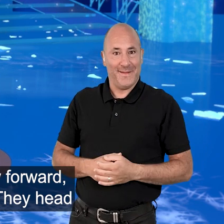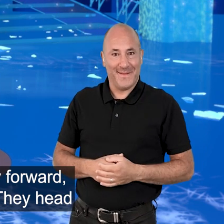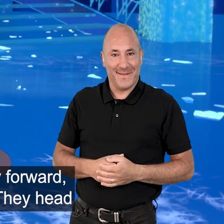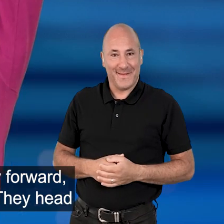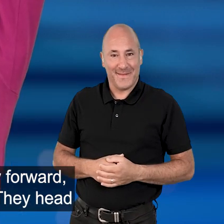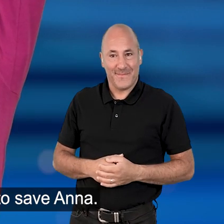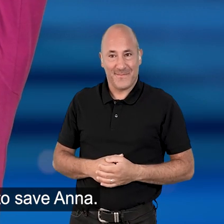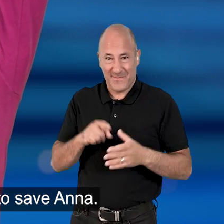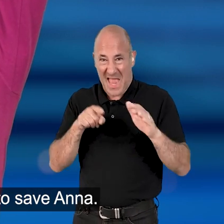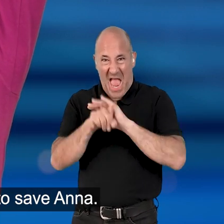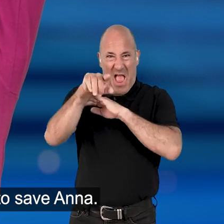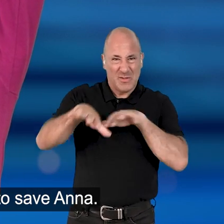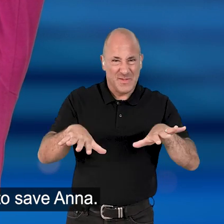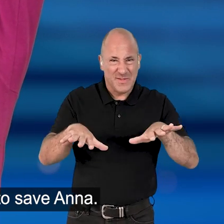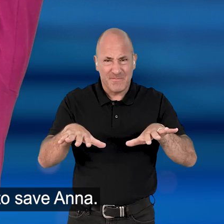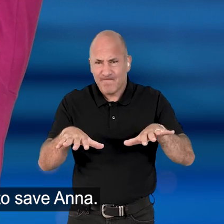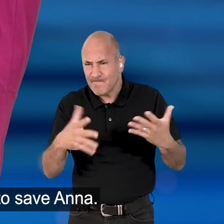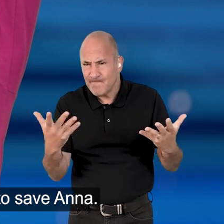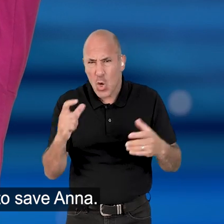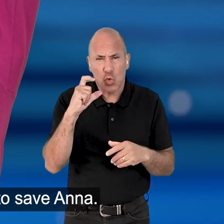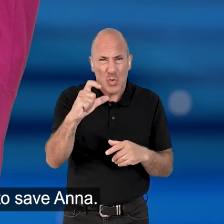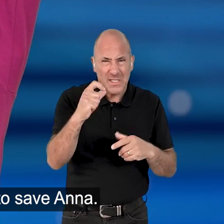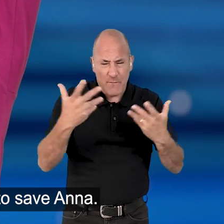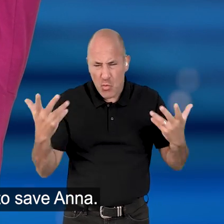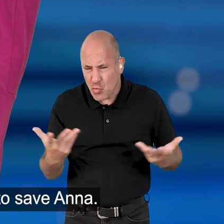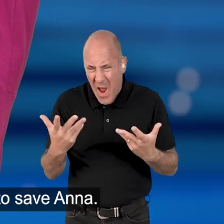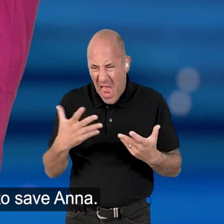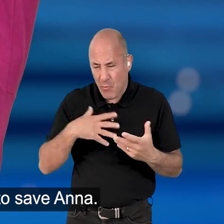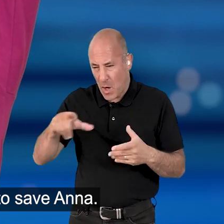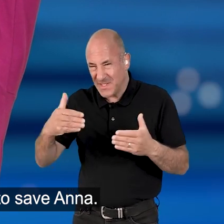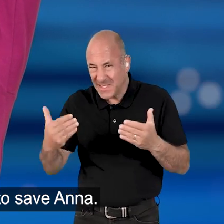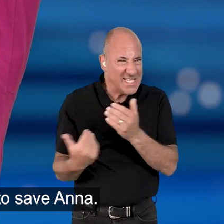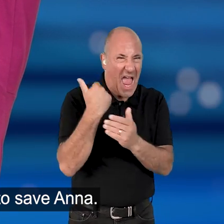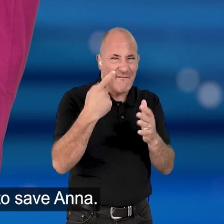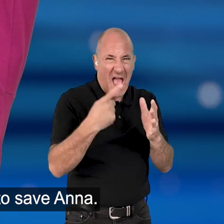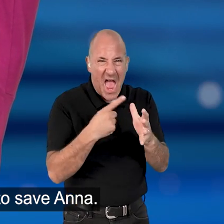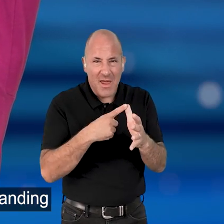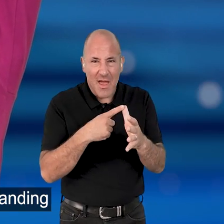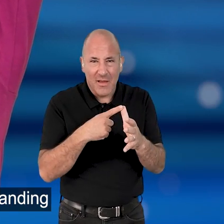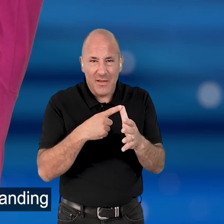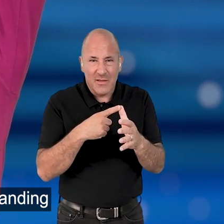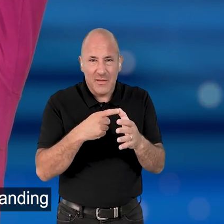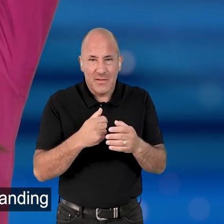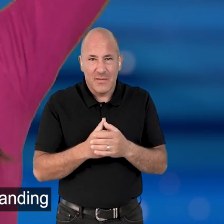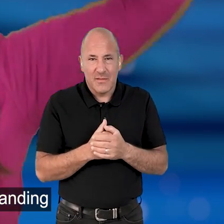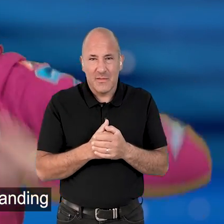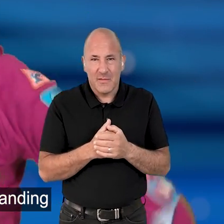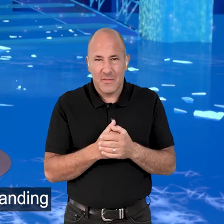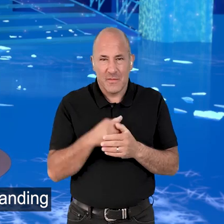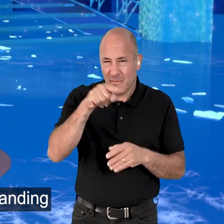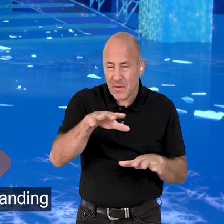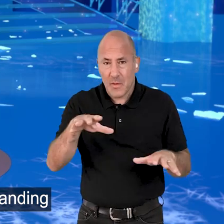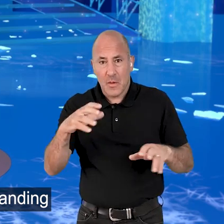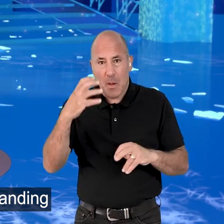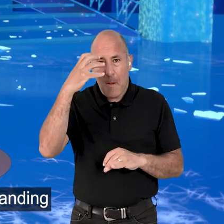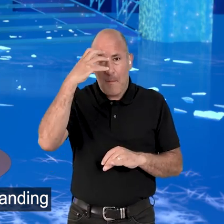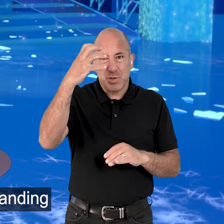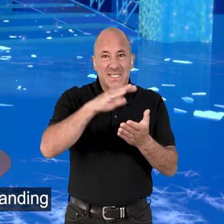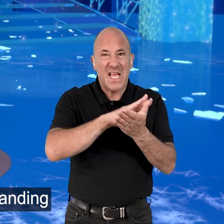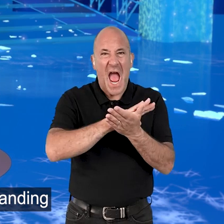Whoop. They head out onto the fjord to find Kristoff to save Anna. Out on the fjord,